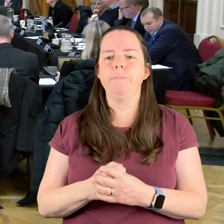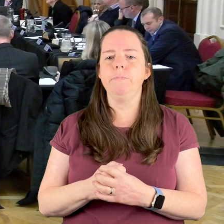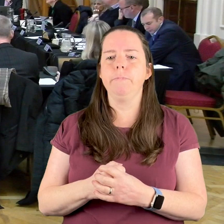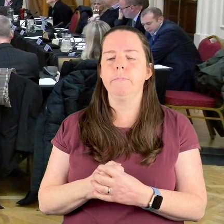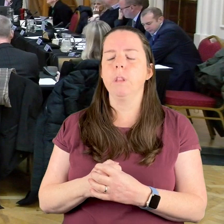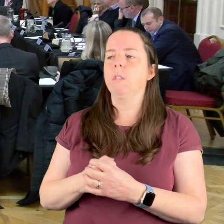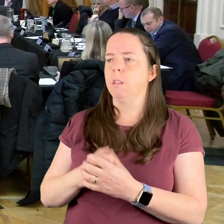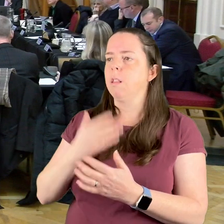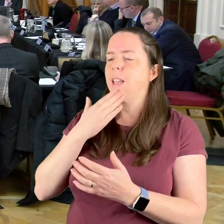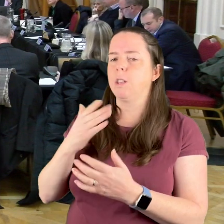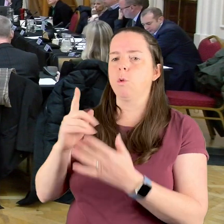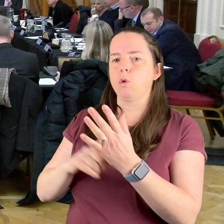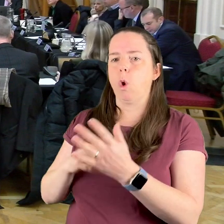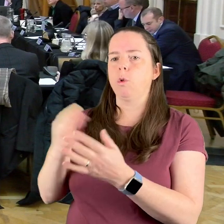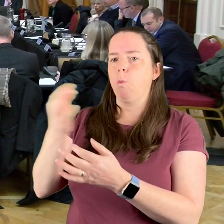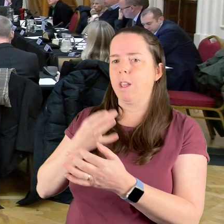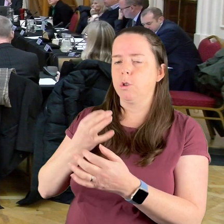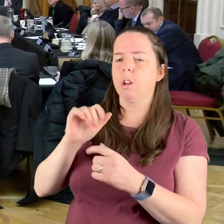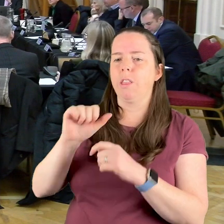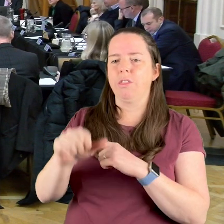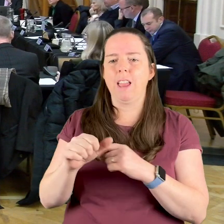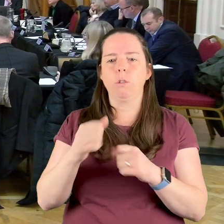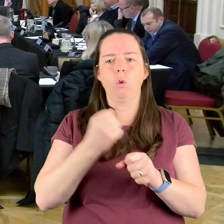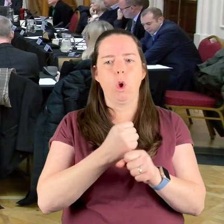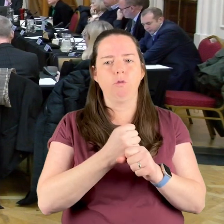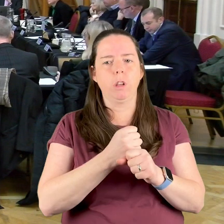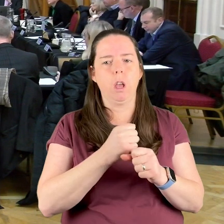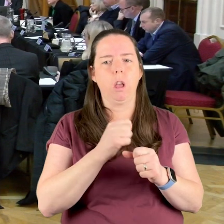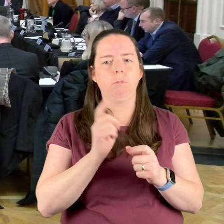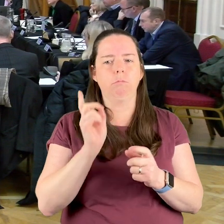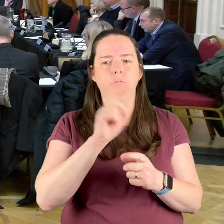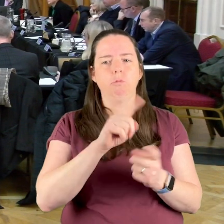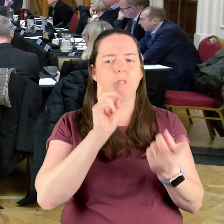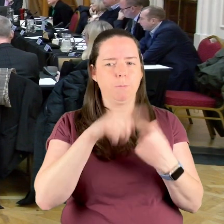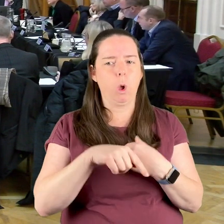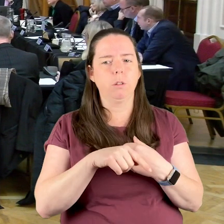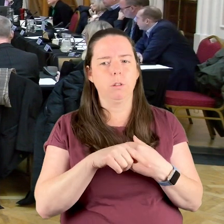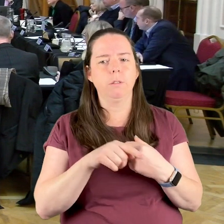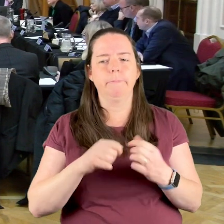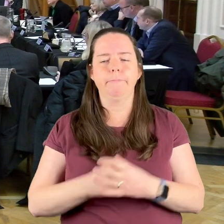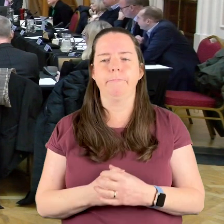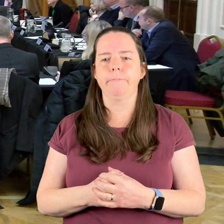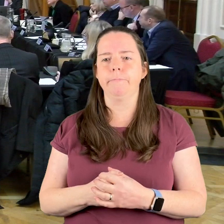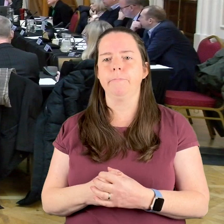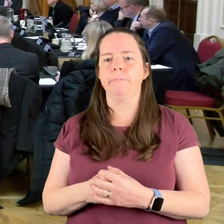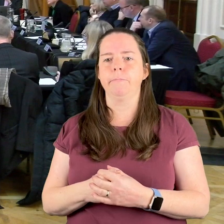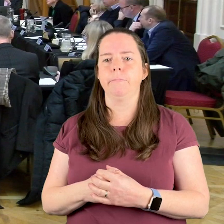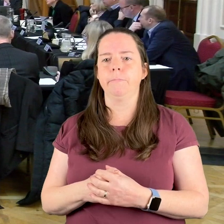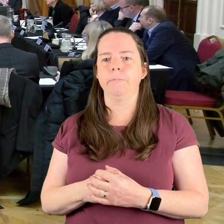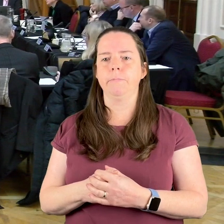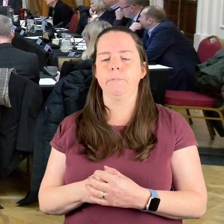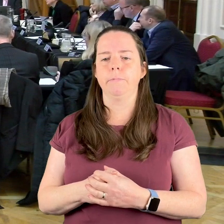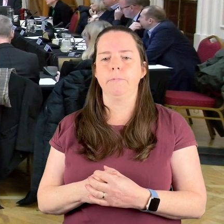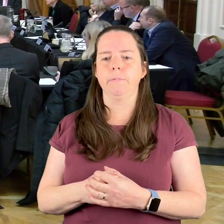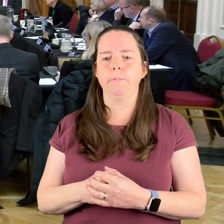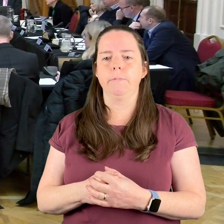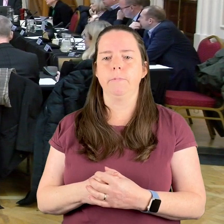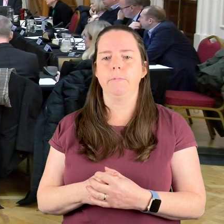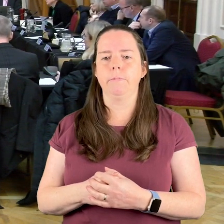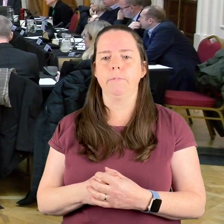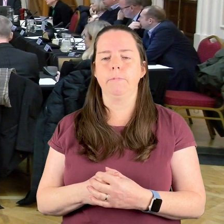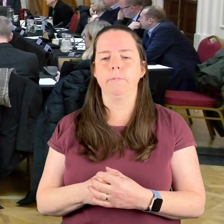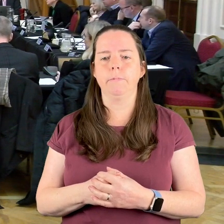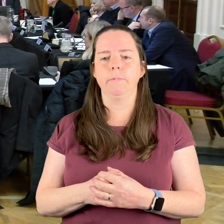Thank you. I'll take John's question, and then Gloria, I'll come back to you to answer some of the questions that have